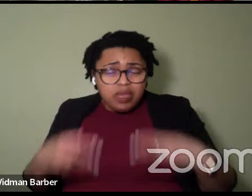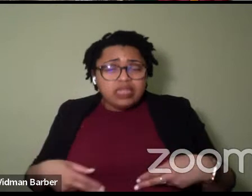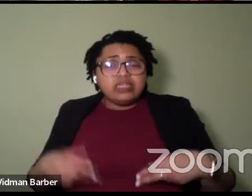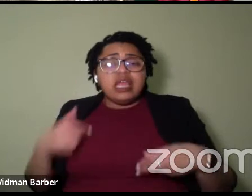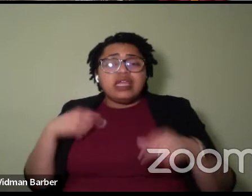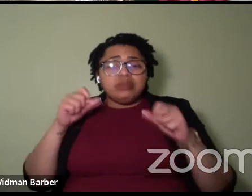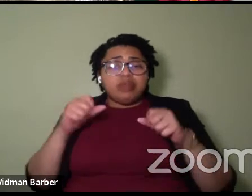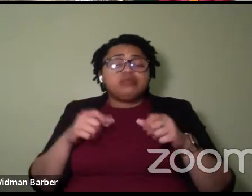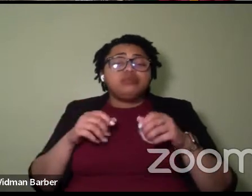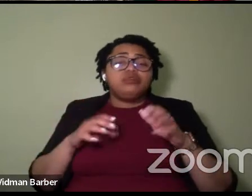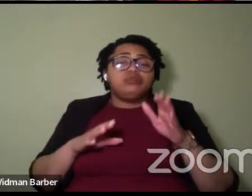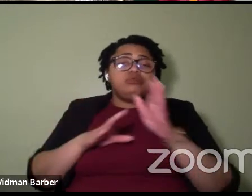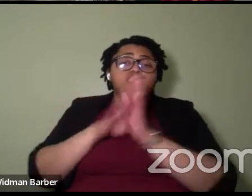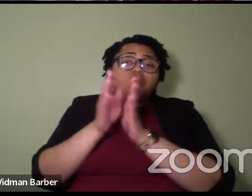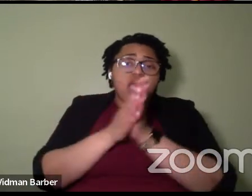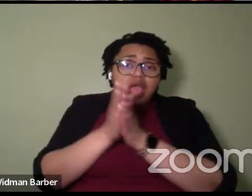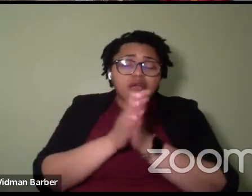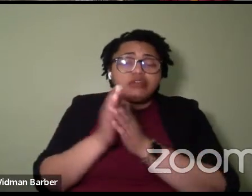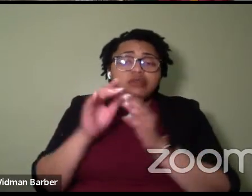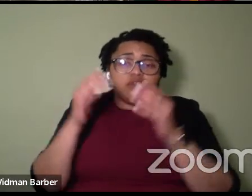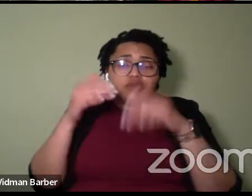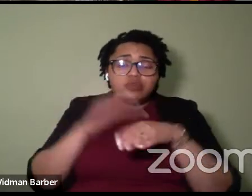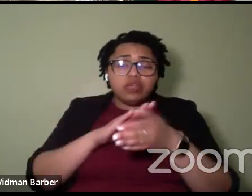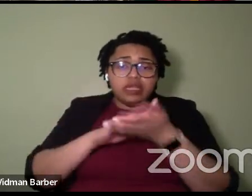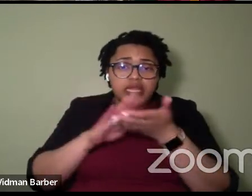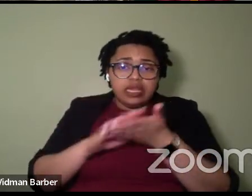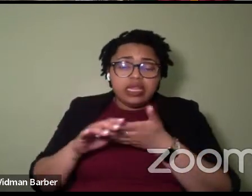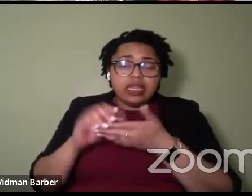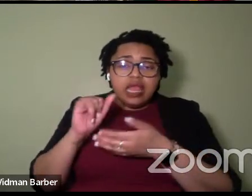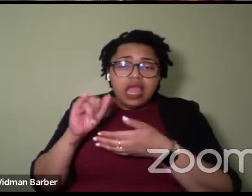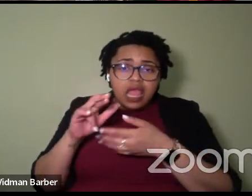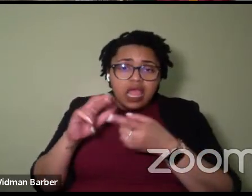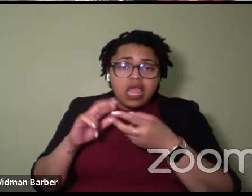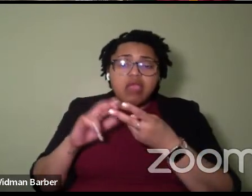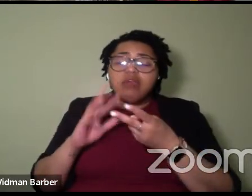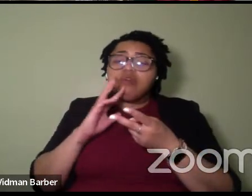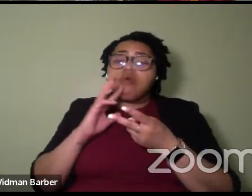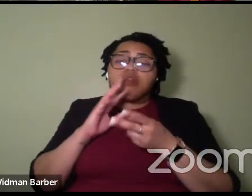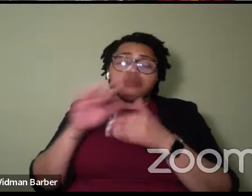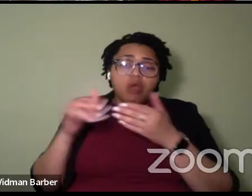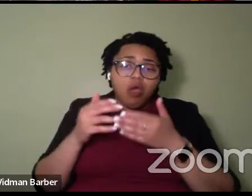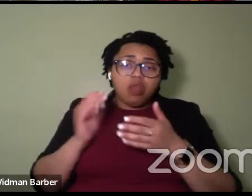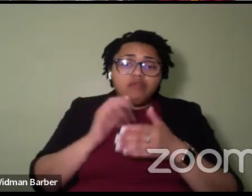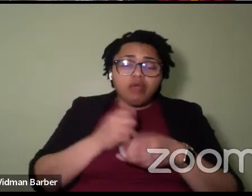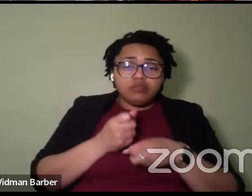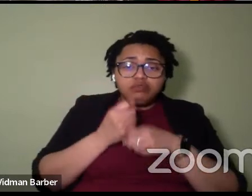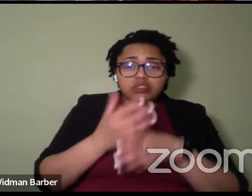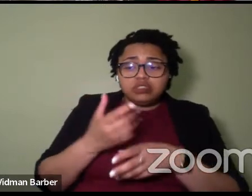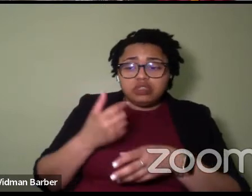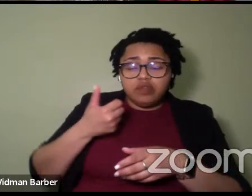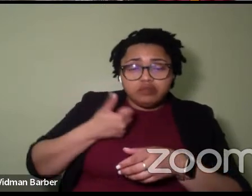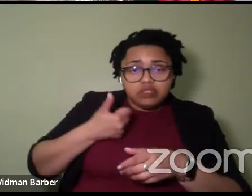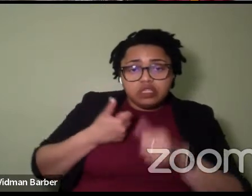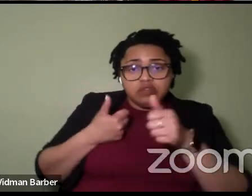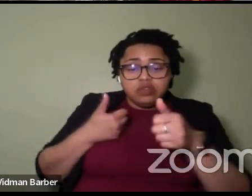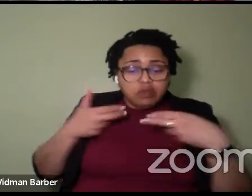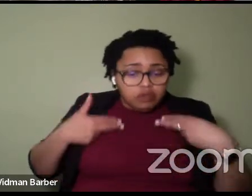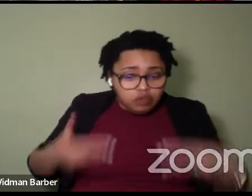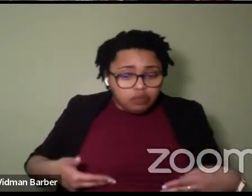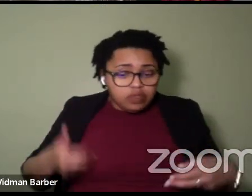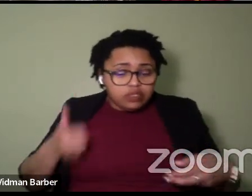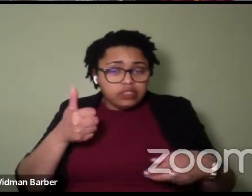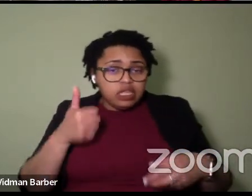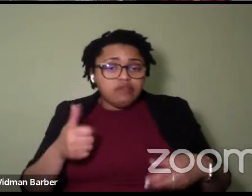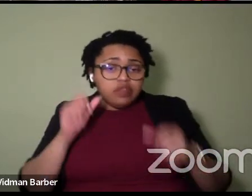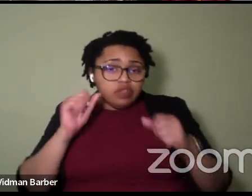and cleaning the water so that all of our greatest expressions of our human selves can come to fruition. So that's my freedom dream. I'm not going to see it in